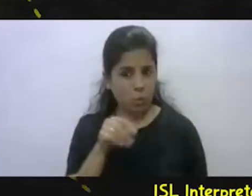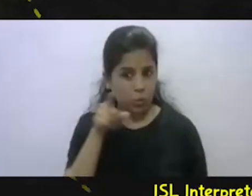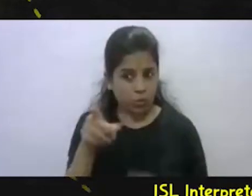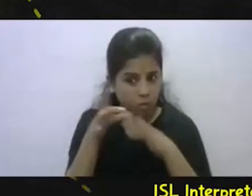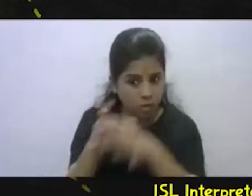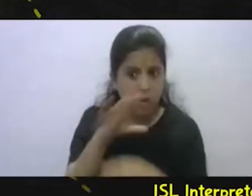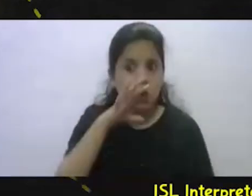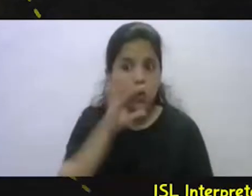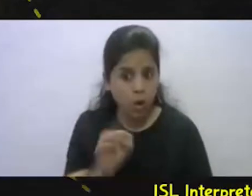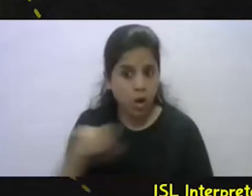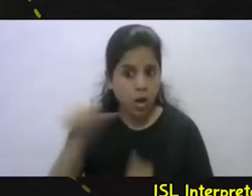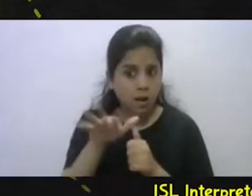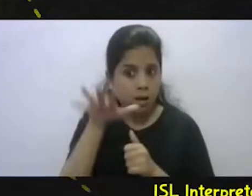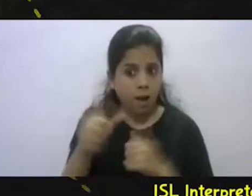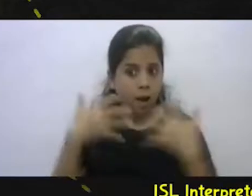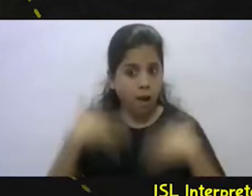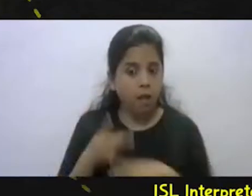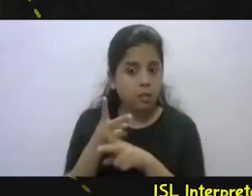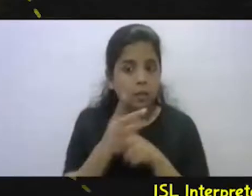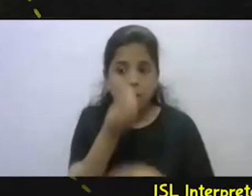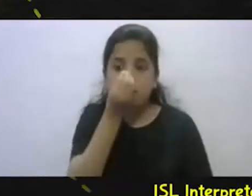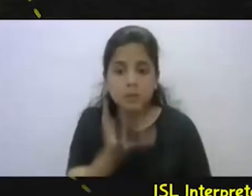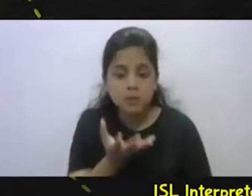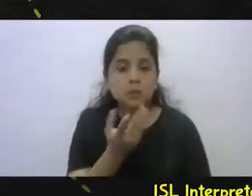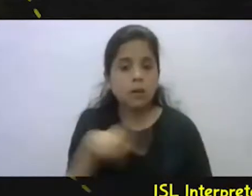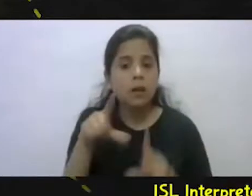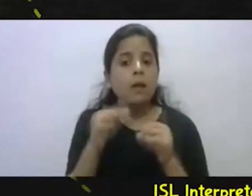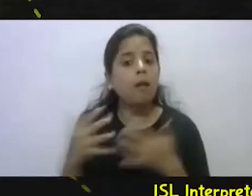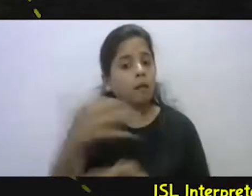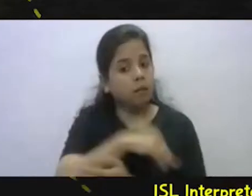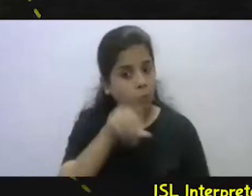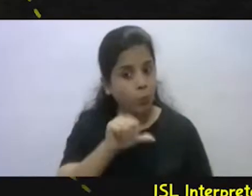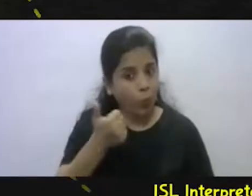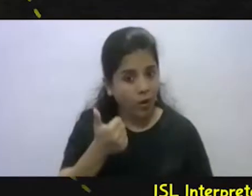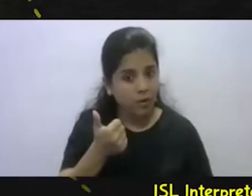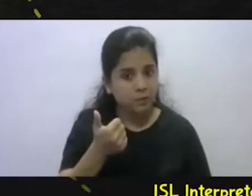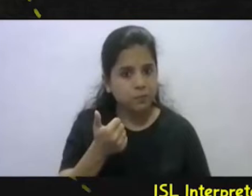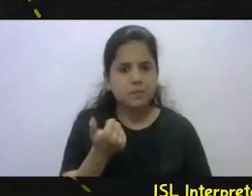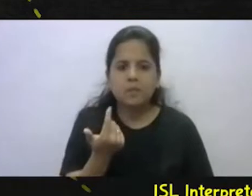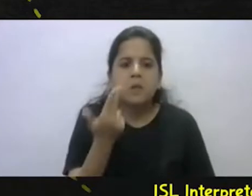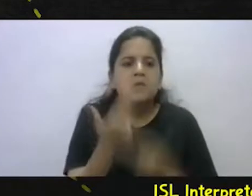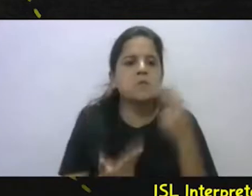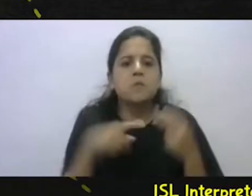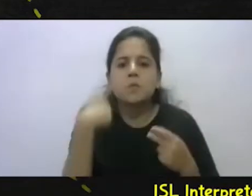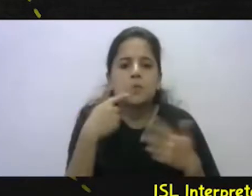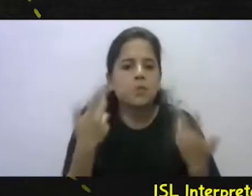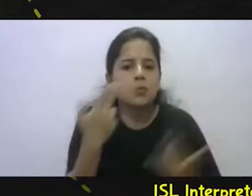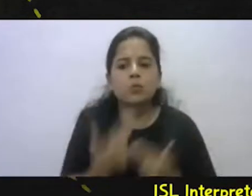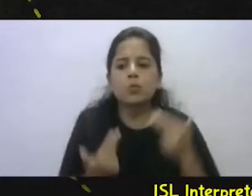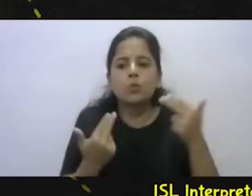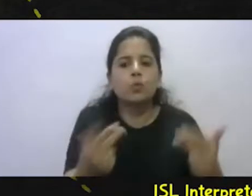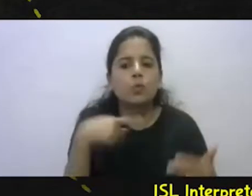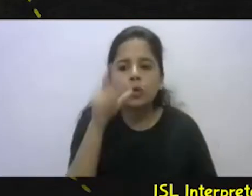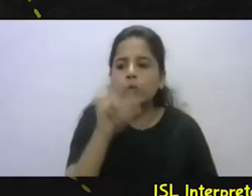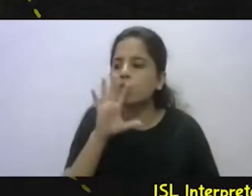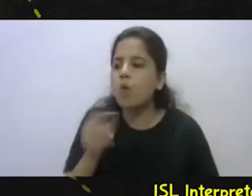actually getting access to that healthcare easily when you take all the data? So what's the data storyline? Who's telling the story? Whose story is being